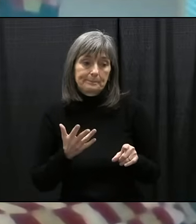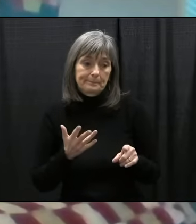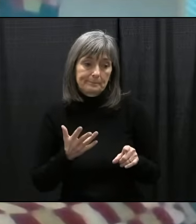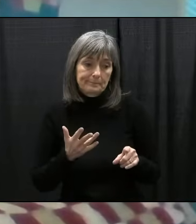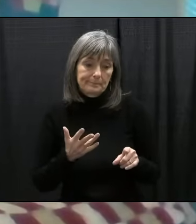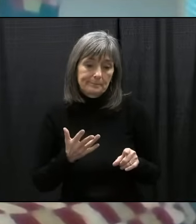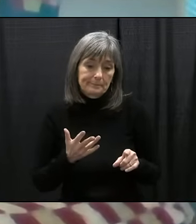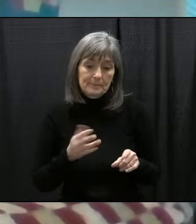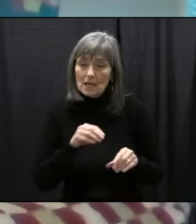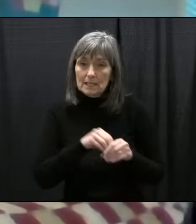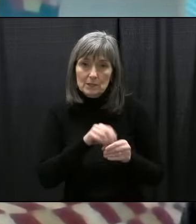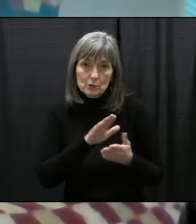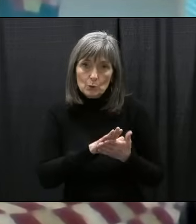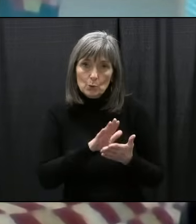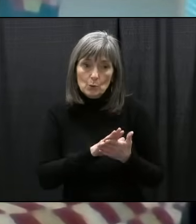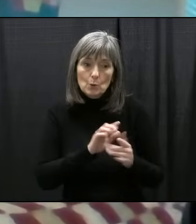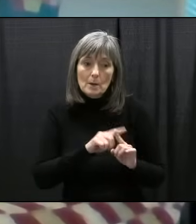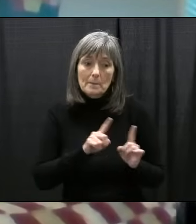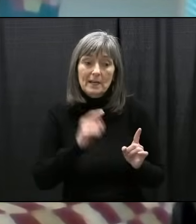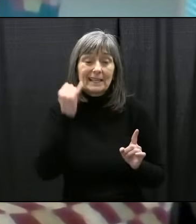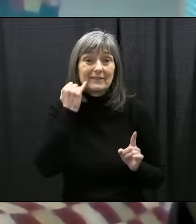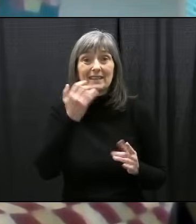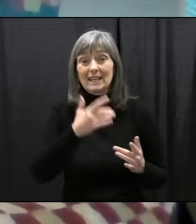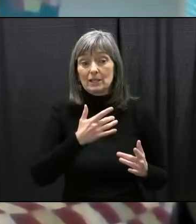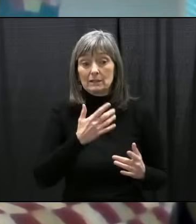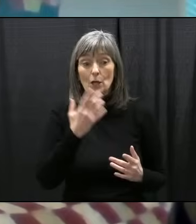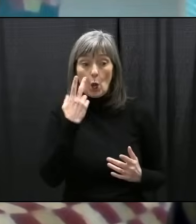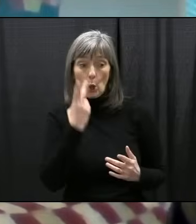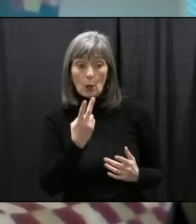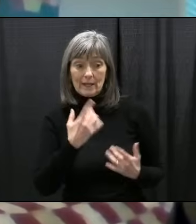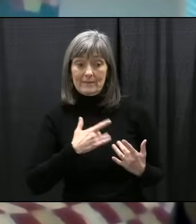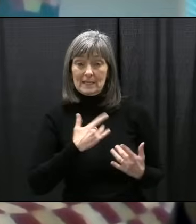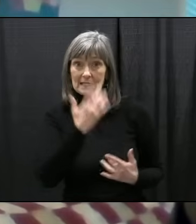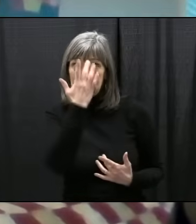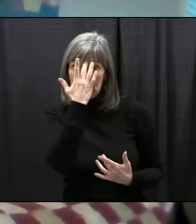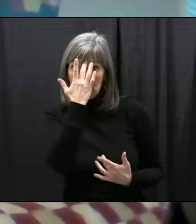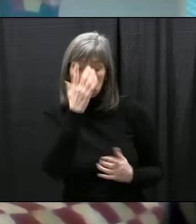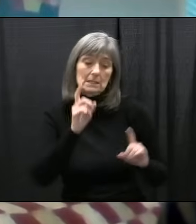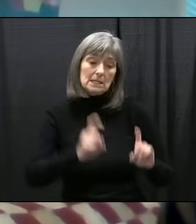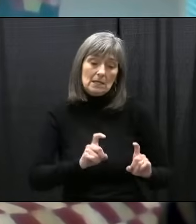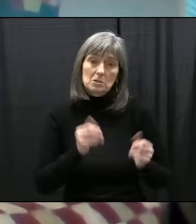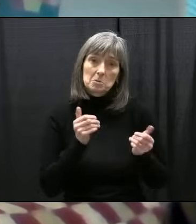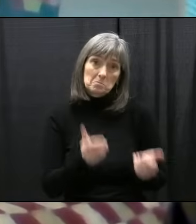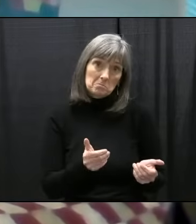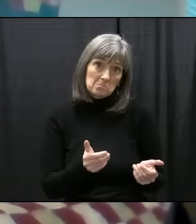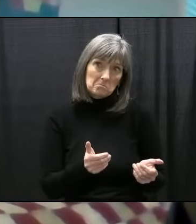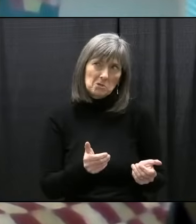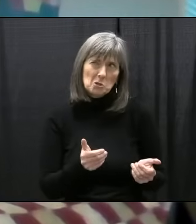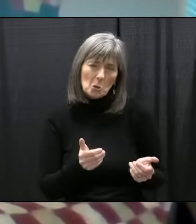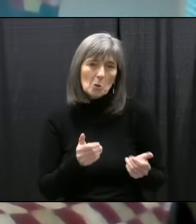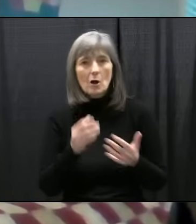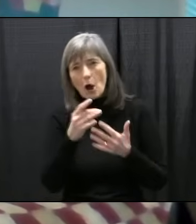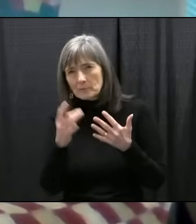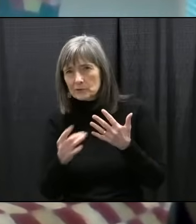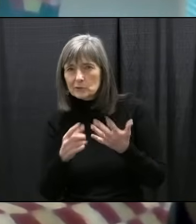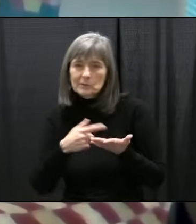to be tested when they have symptoms. So, there are lots of options for us to be able to use these tests,